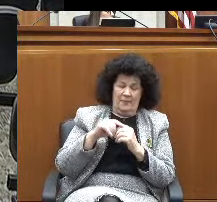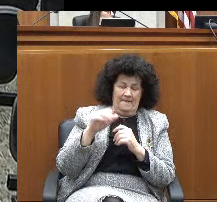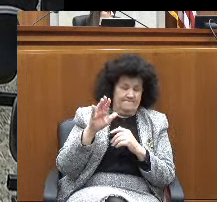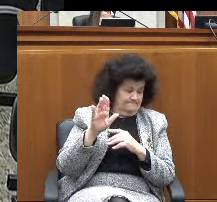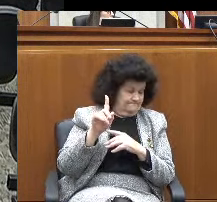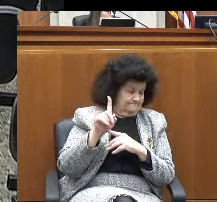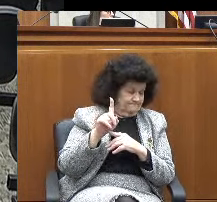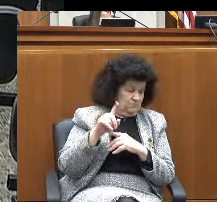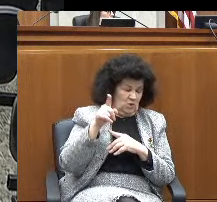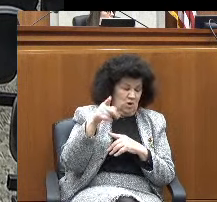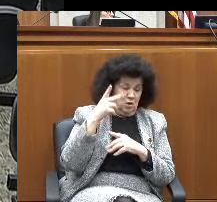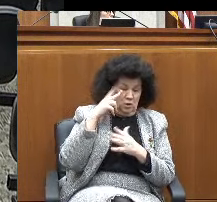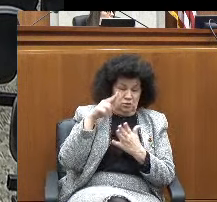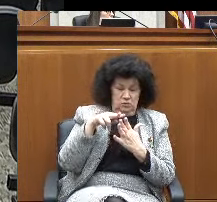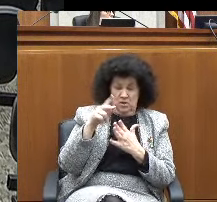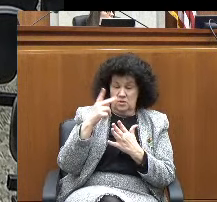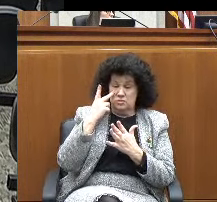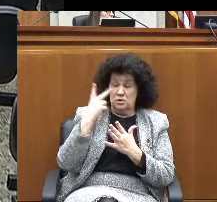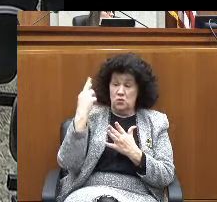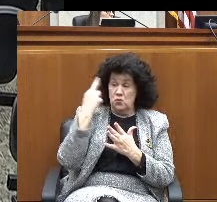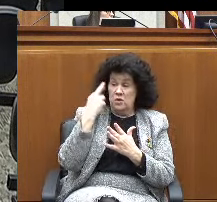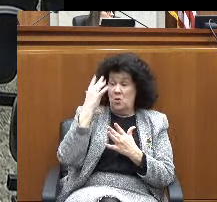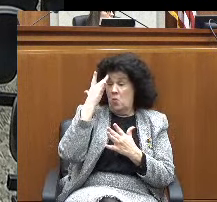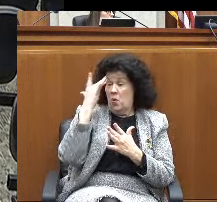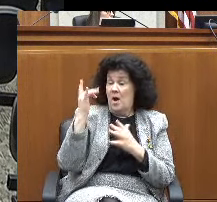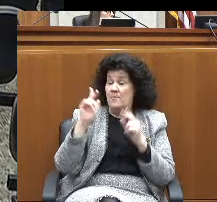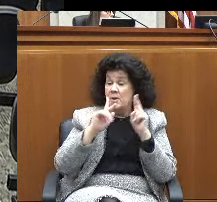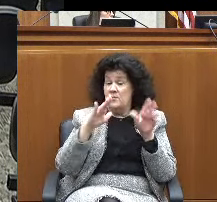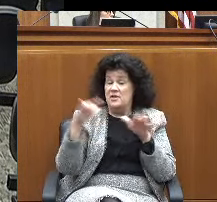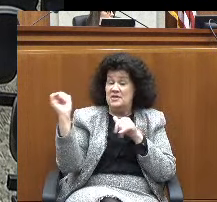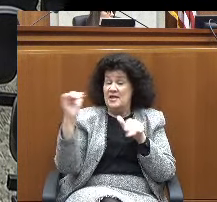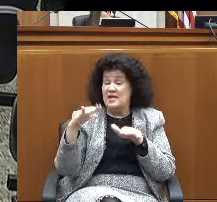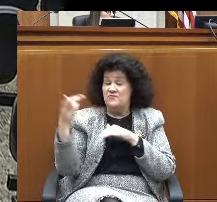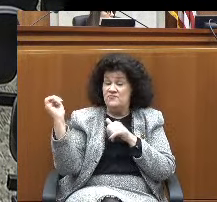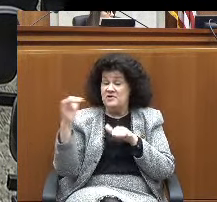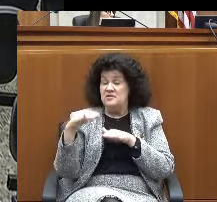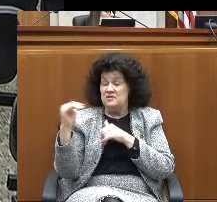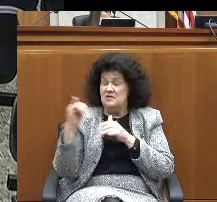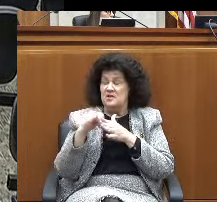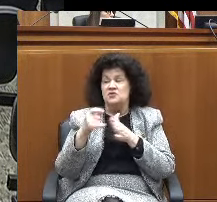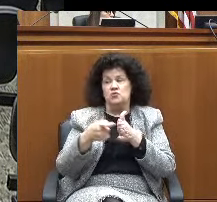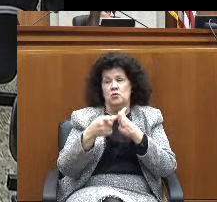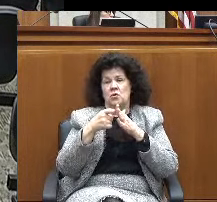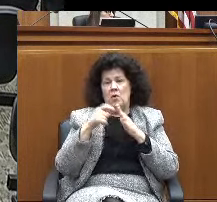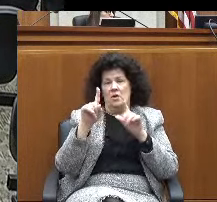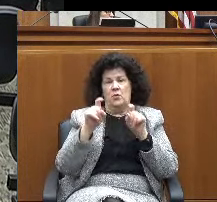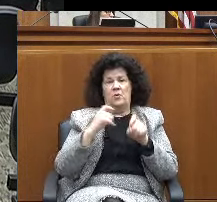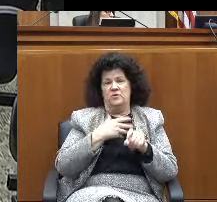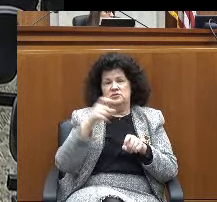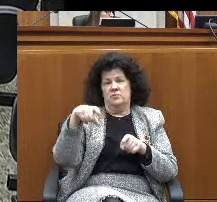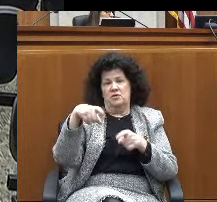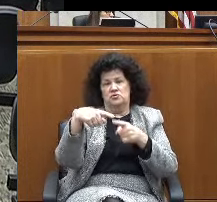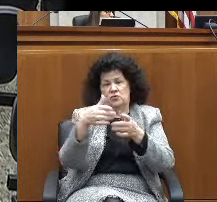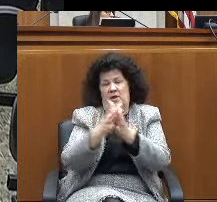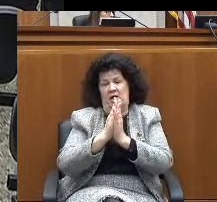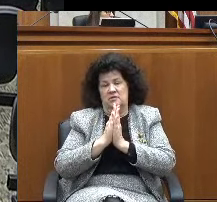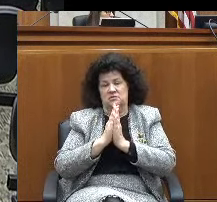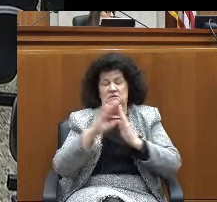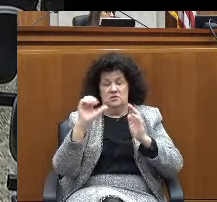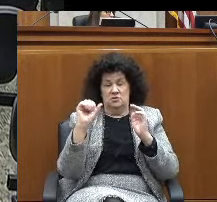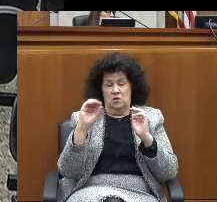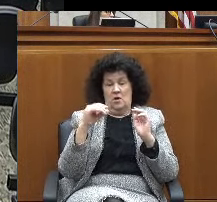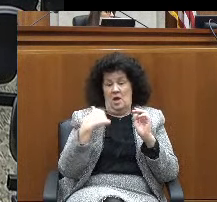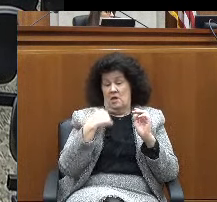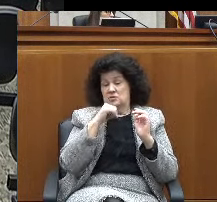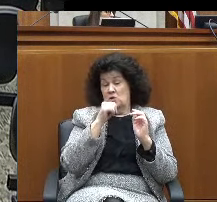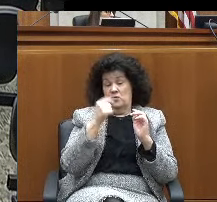see if I can find them, the reasons why people are leaving, like those are actually the required questions that we're supposed to ask. And so I